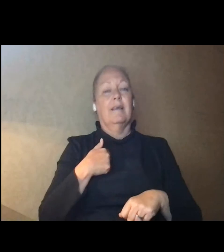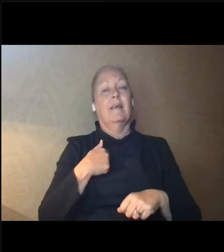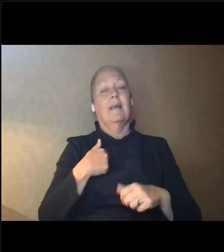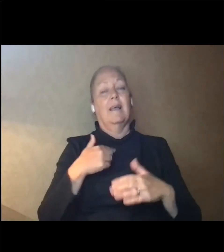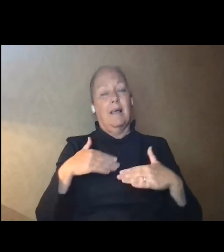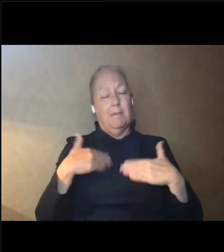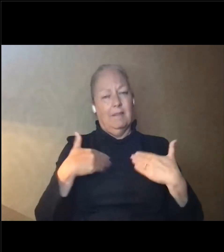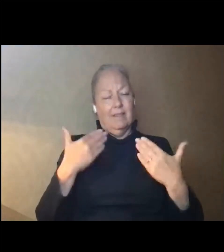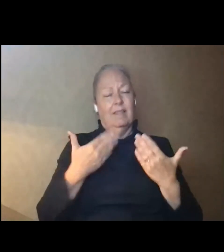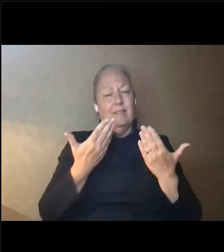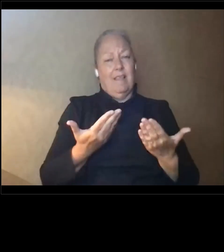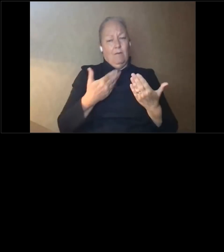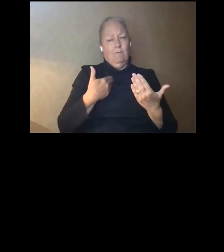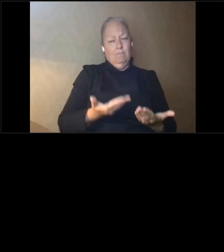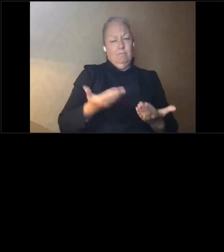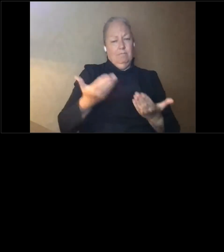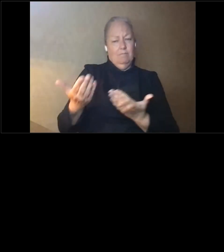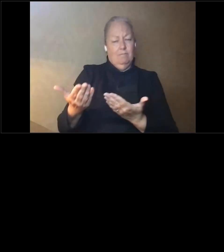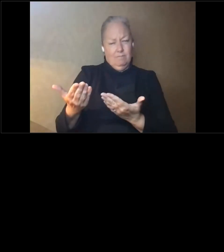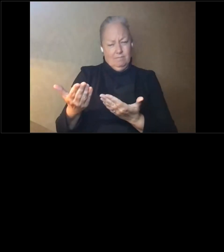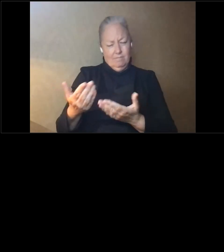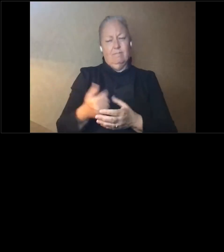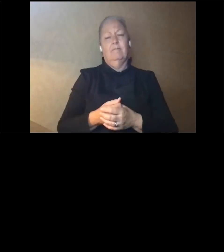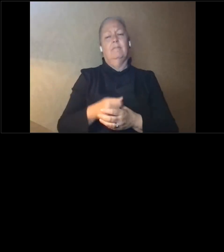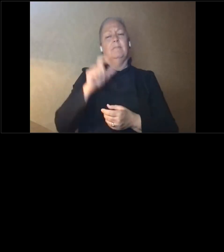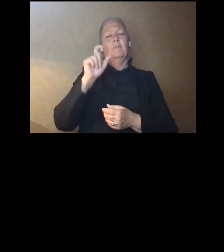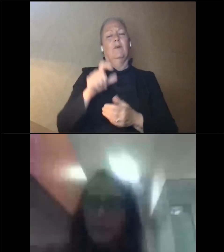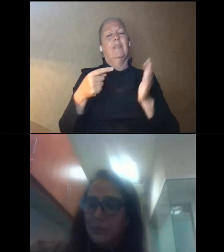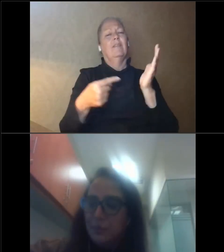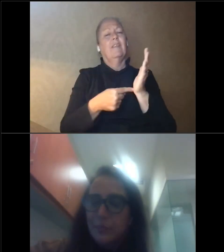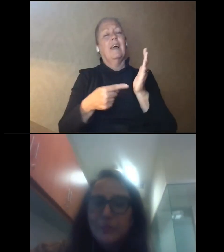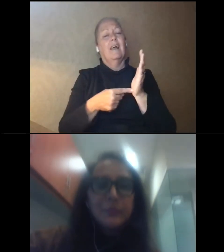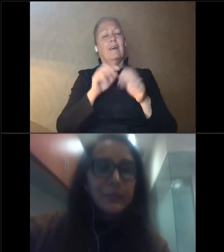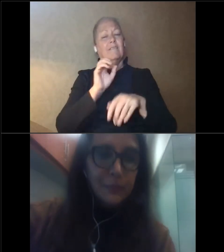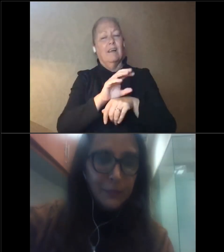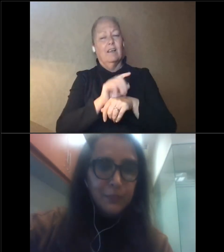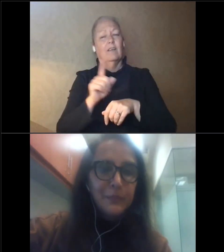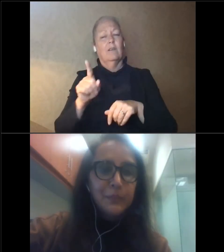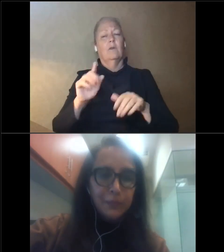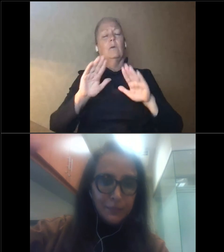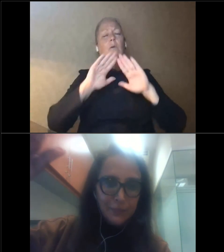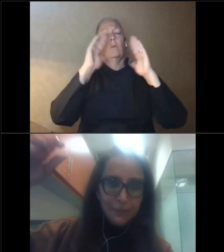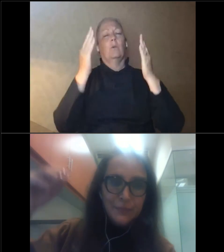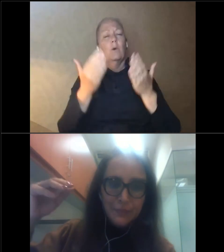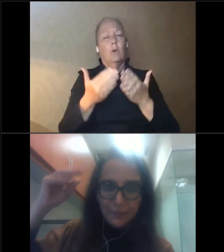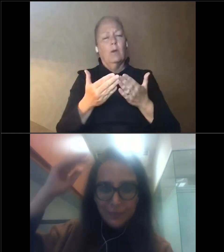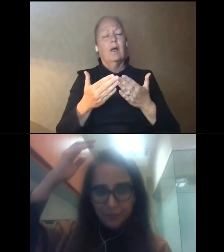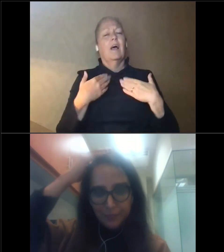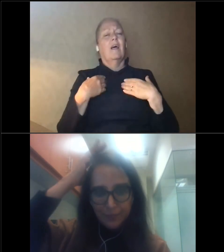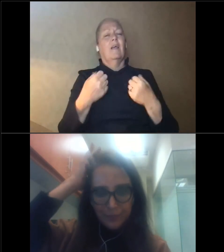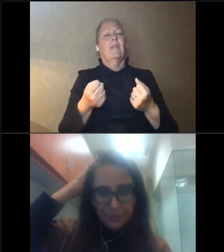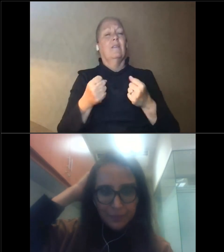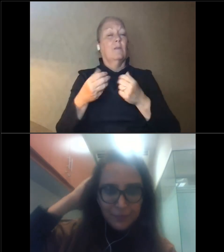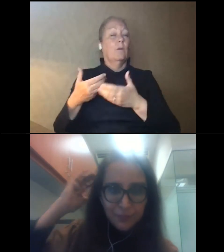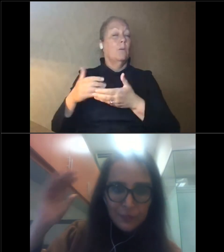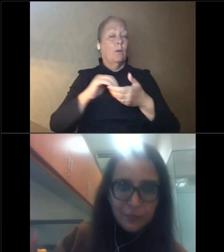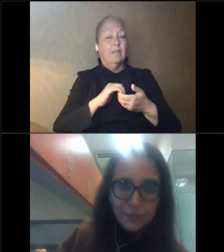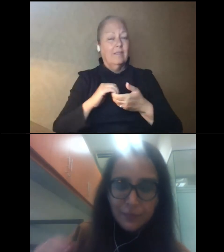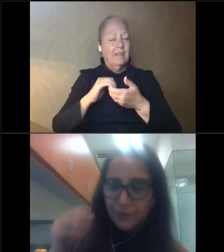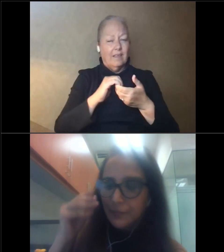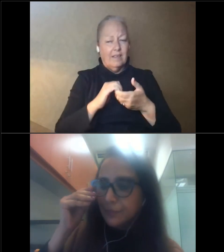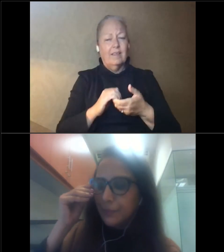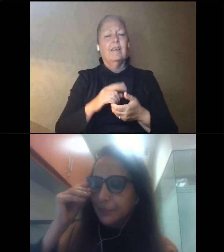it over to Maryam Mallick, who's a technical advisor at the World Health Organization in Pakistan, to offer